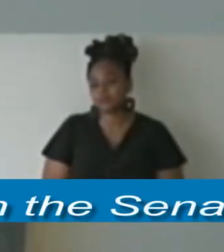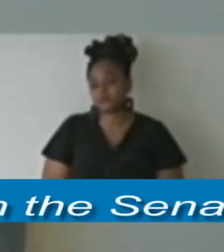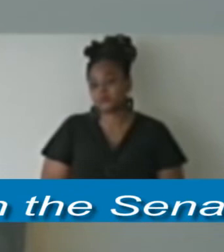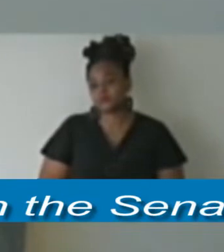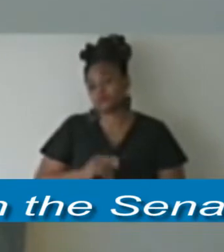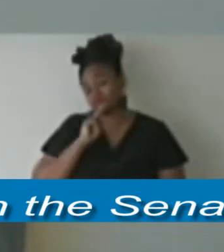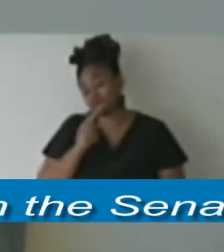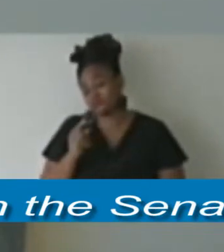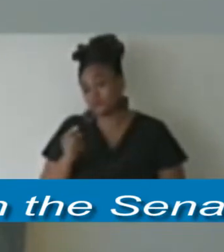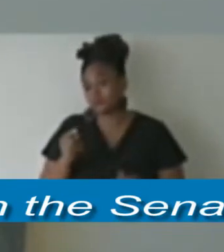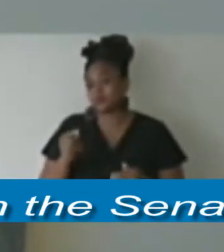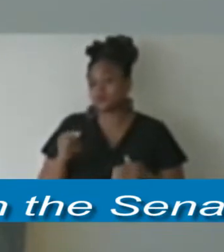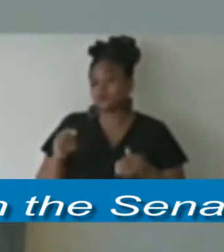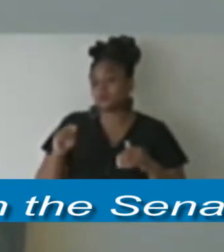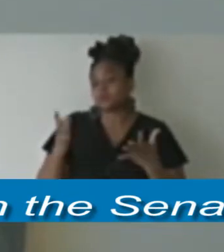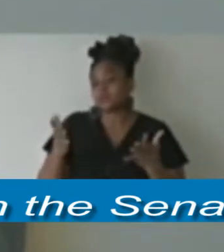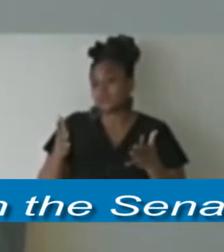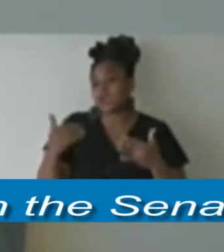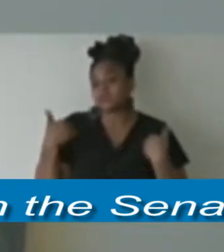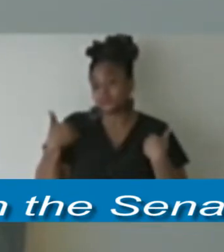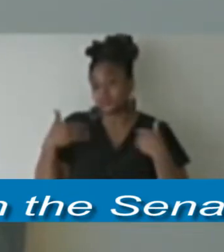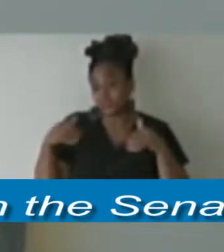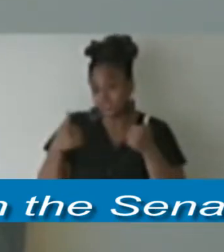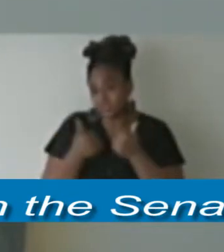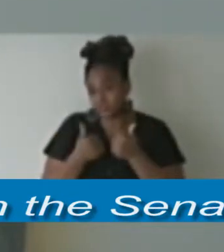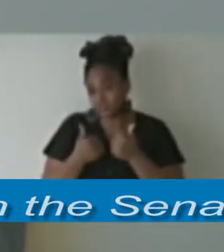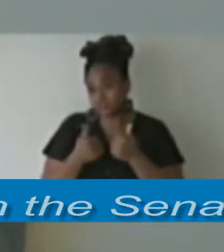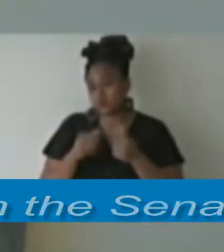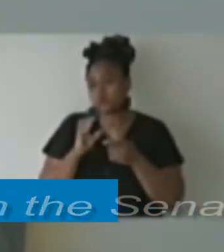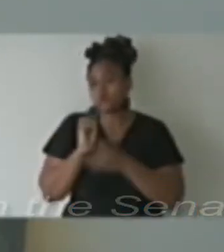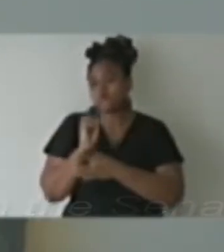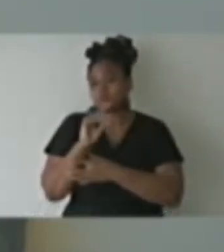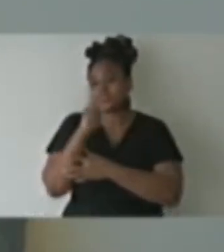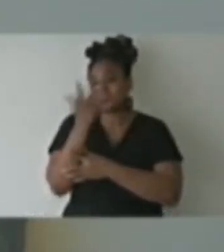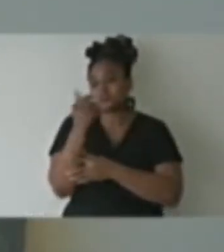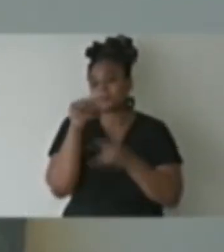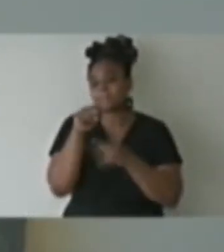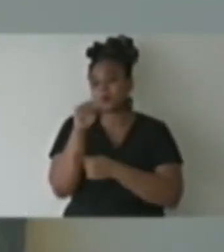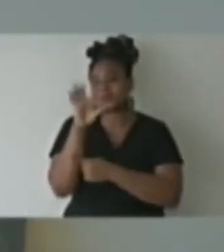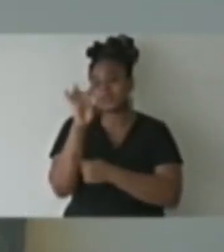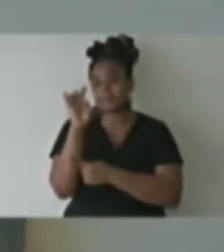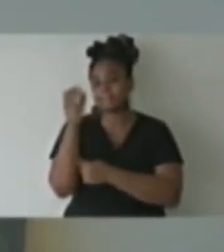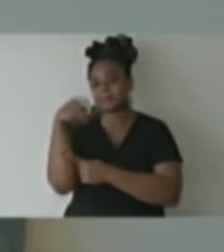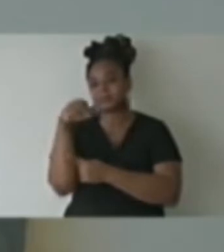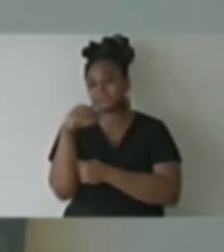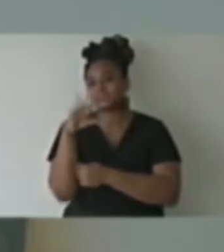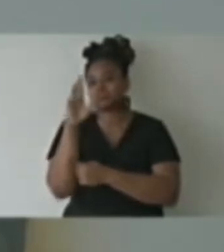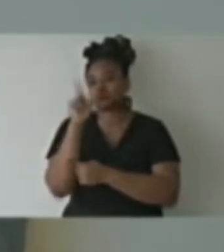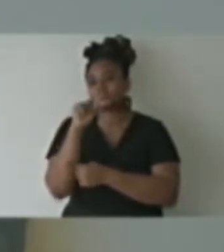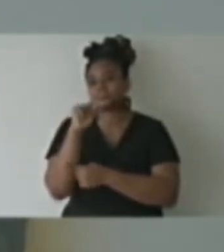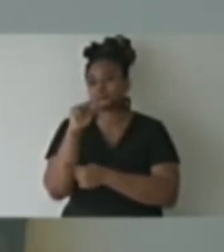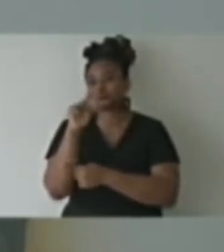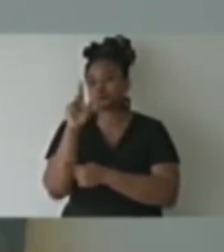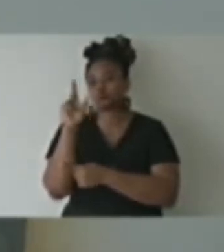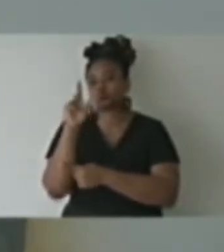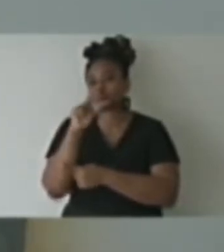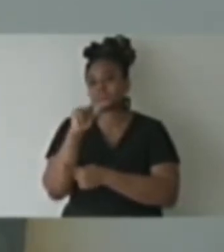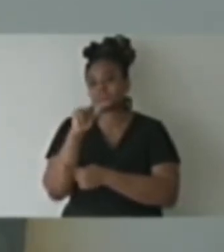and the unprecedented economic contraction of 13.8% in 2020,